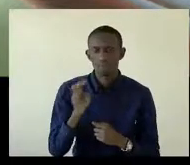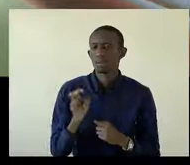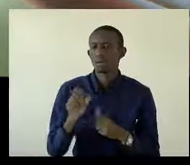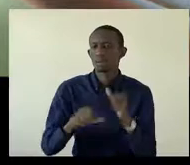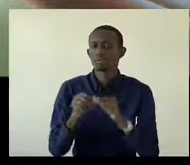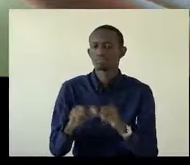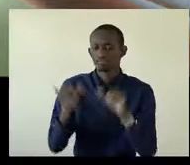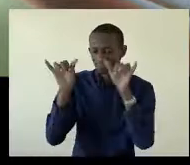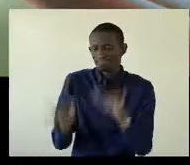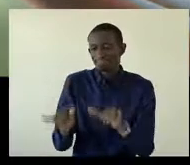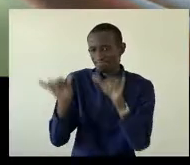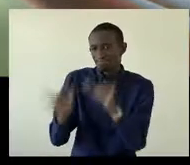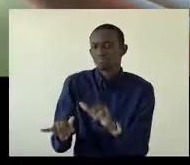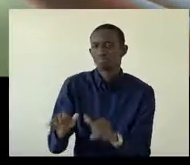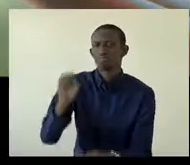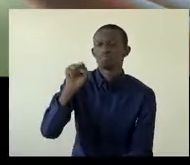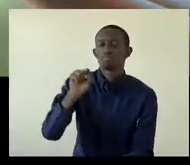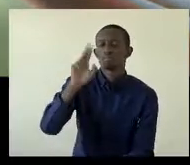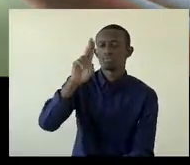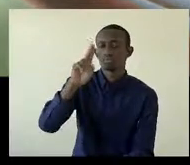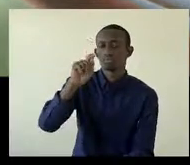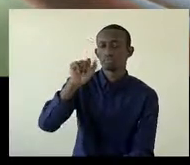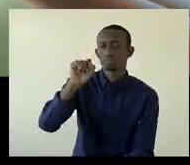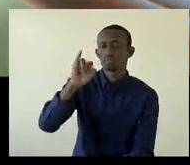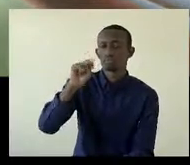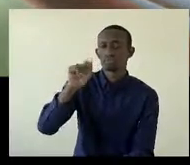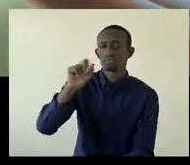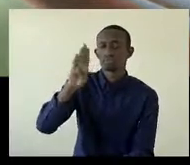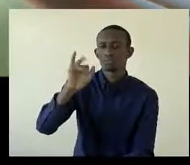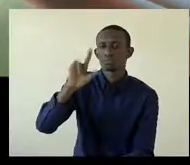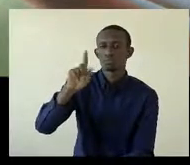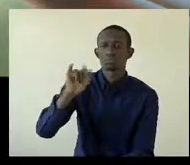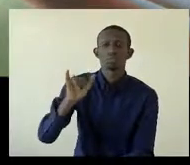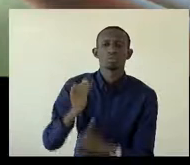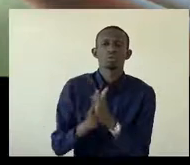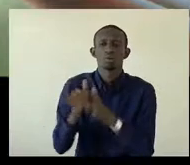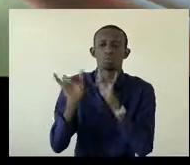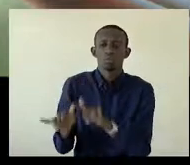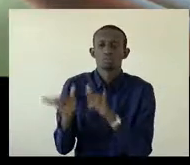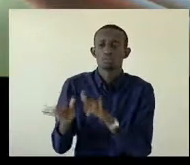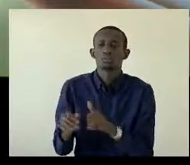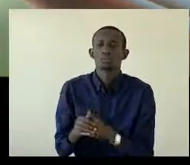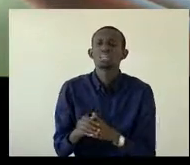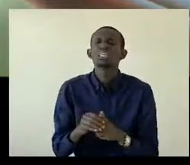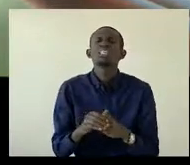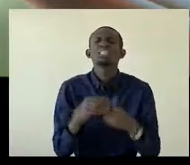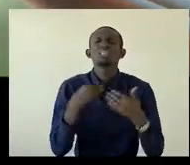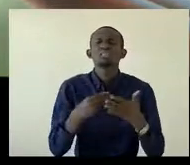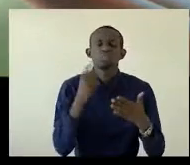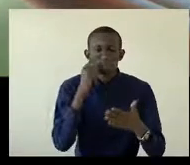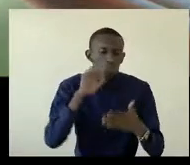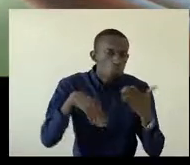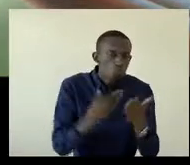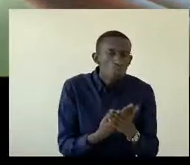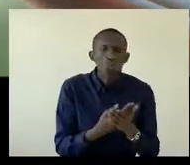sustainability. For whatever we get from the planet, whatever we're extracting, is it sustainable?